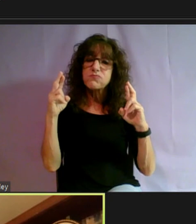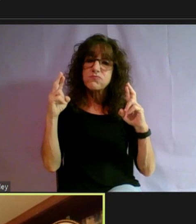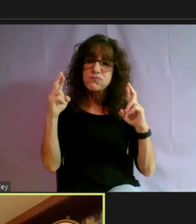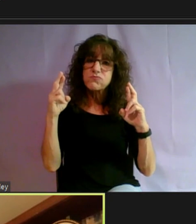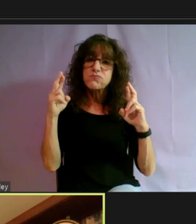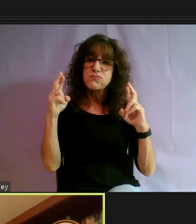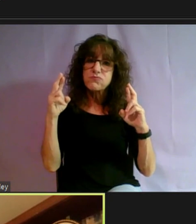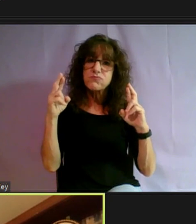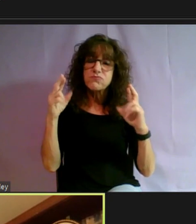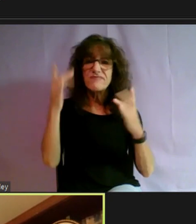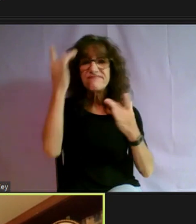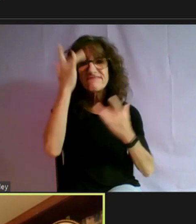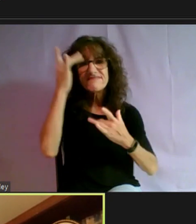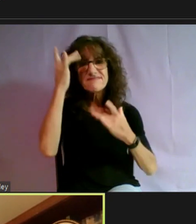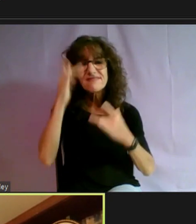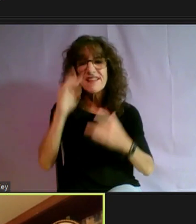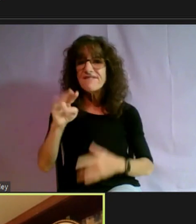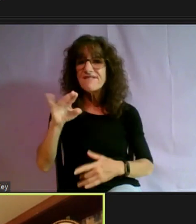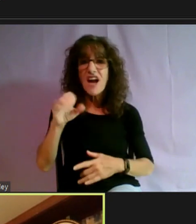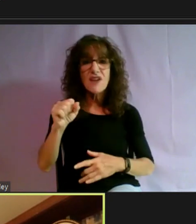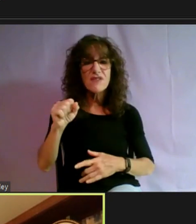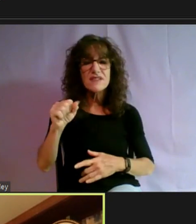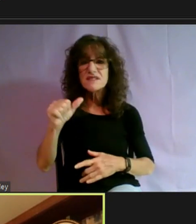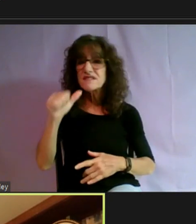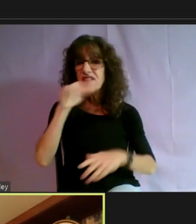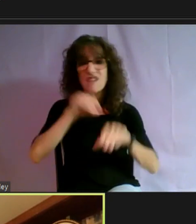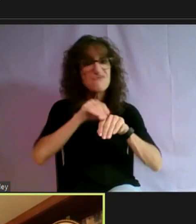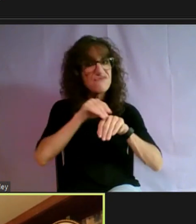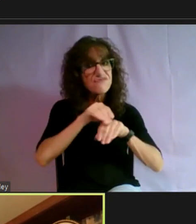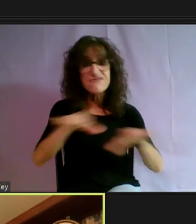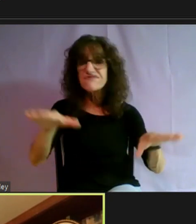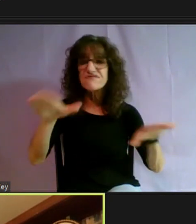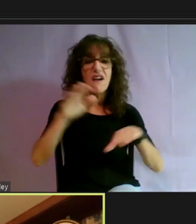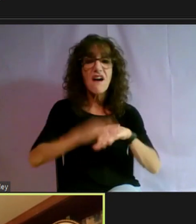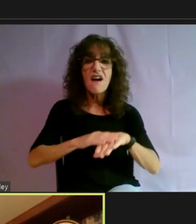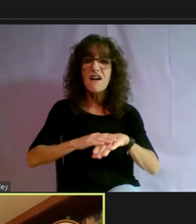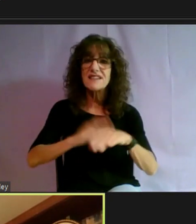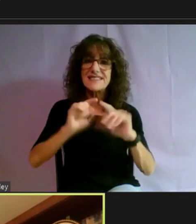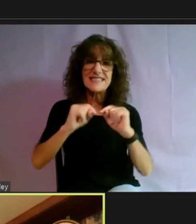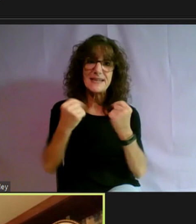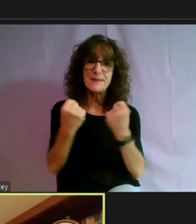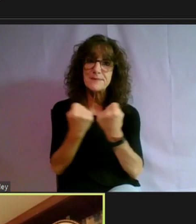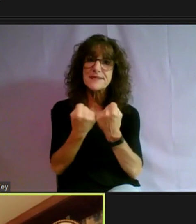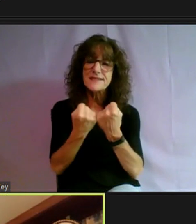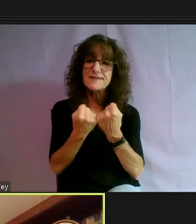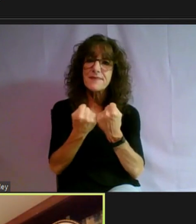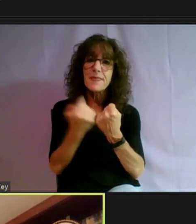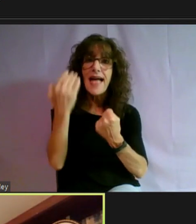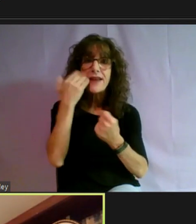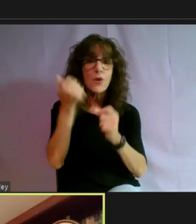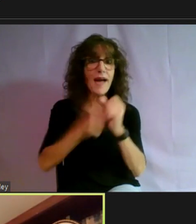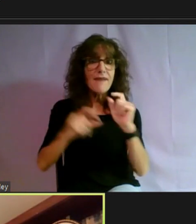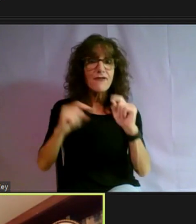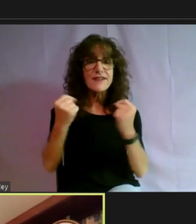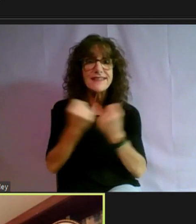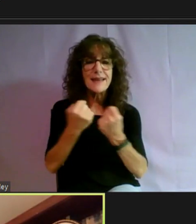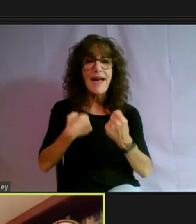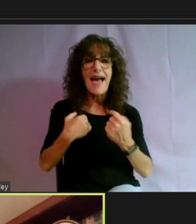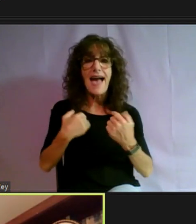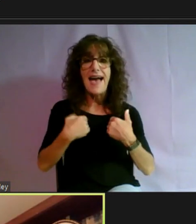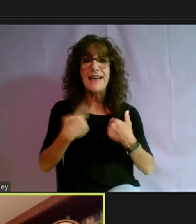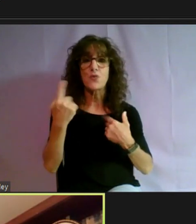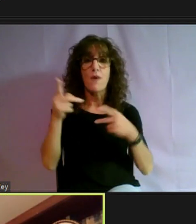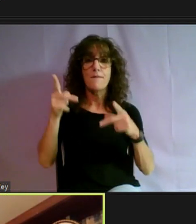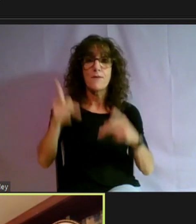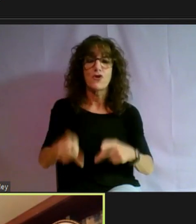the virus does not, we don't have outbreaks on sports teams. And I know that every team has a person who's supposed to